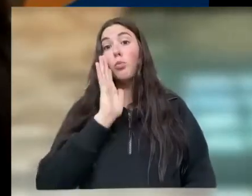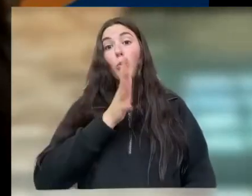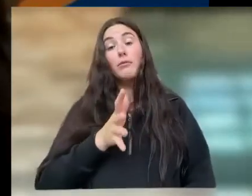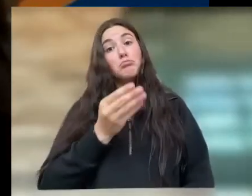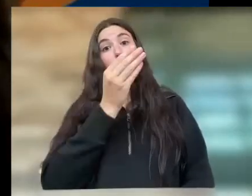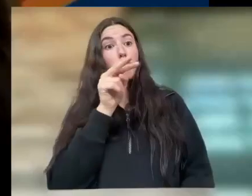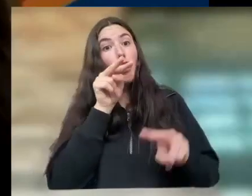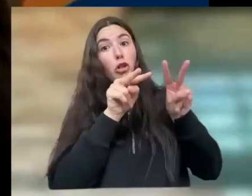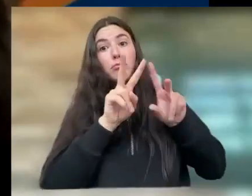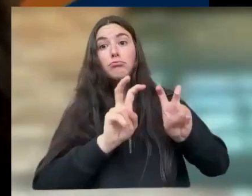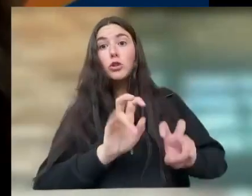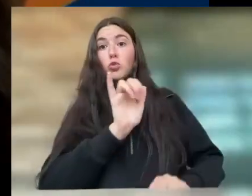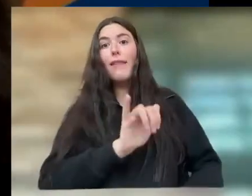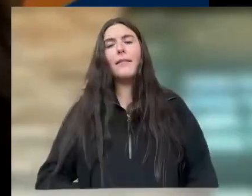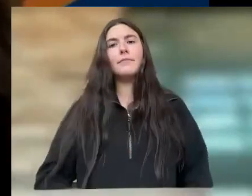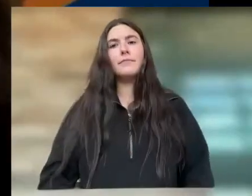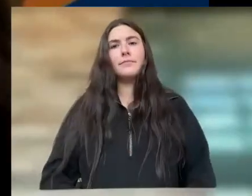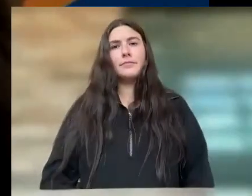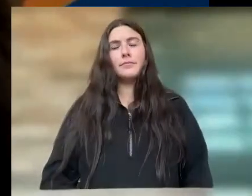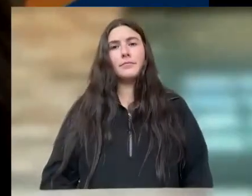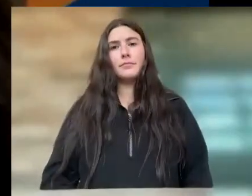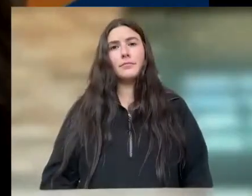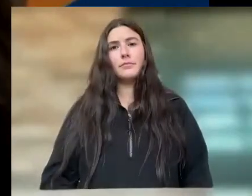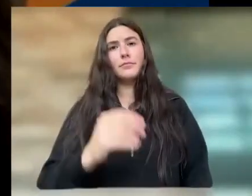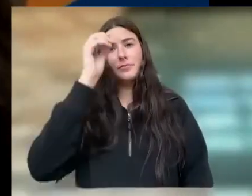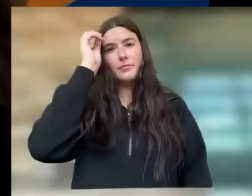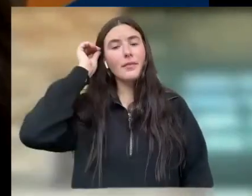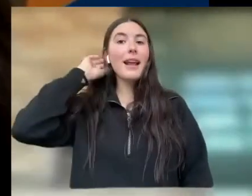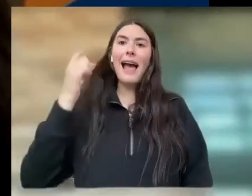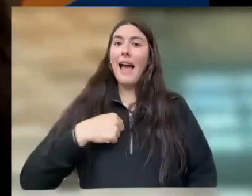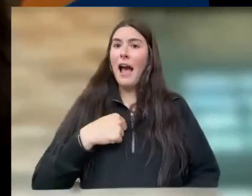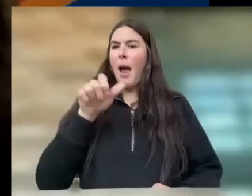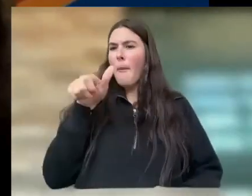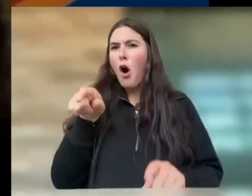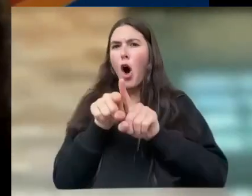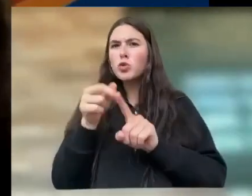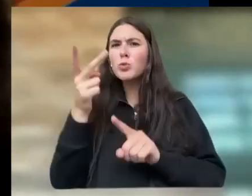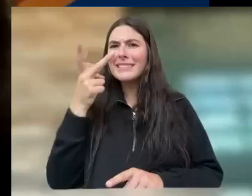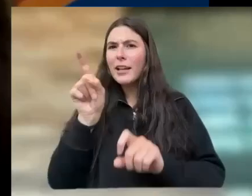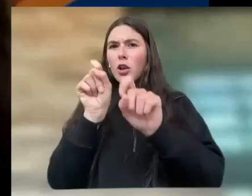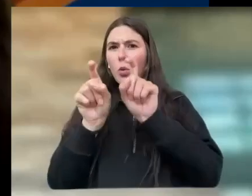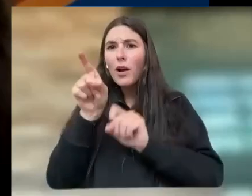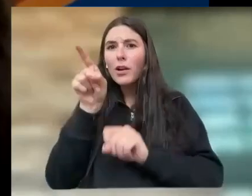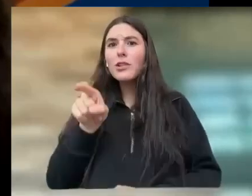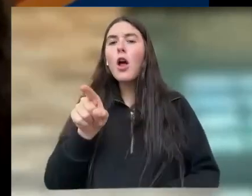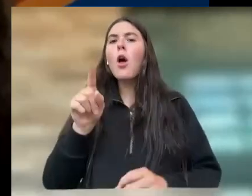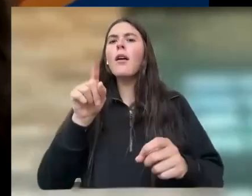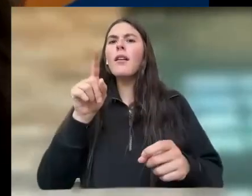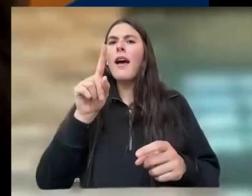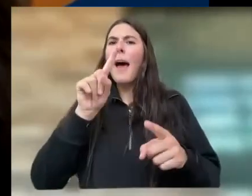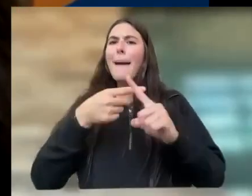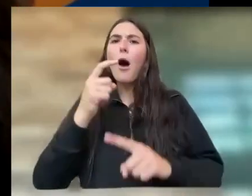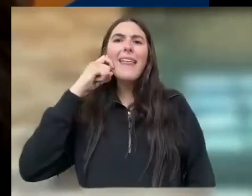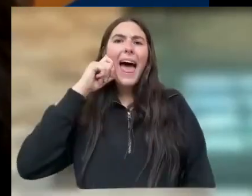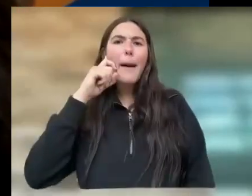question I'm reading right now, I'm also sincerely, personally interested. What about the new Apple Siri AI? Have you